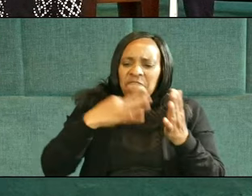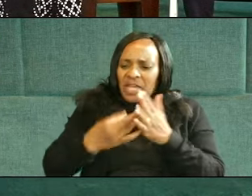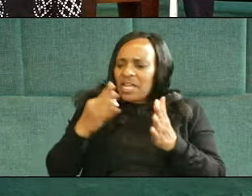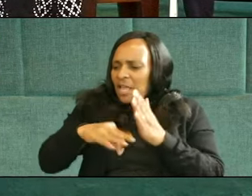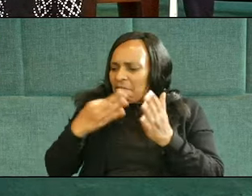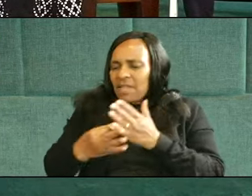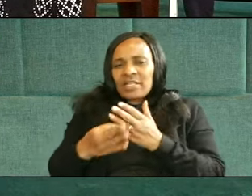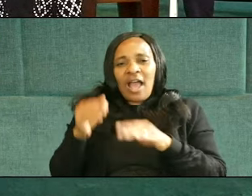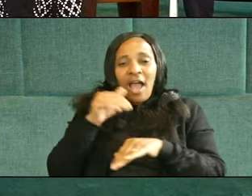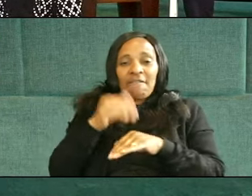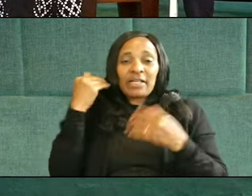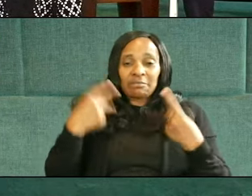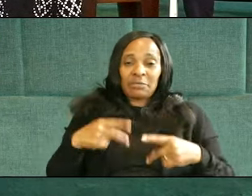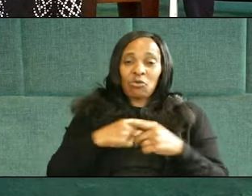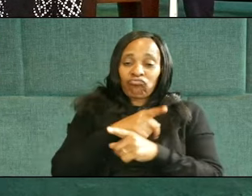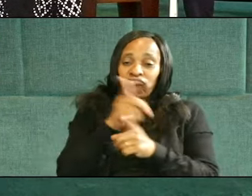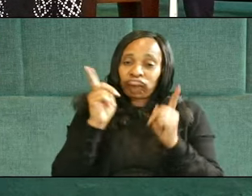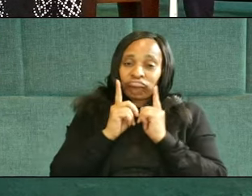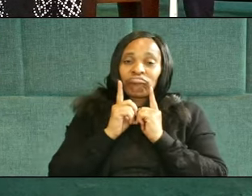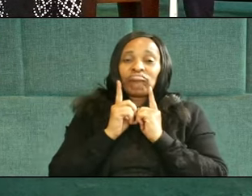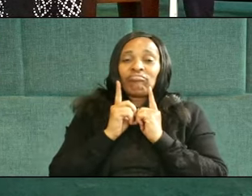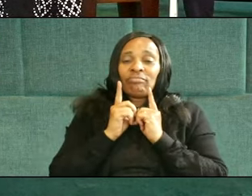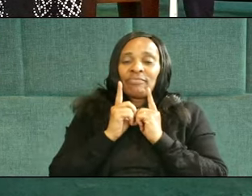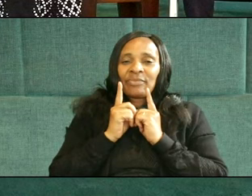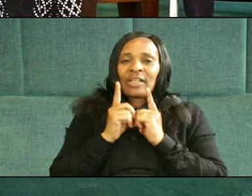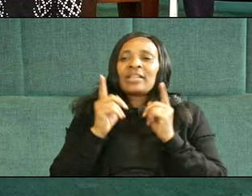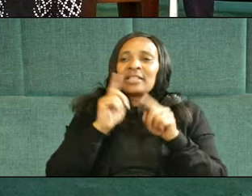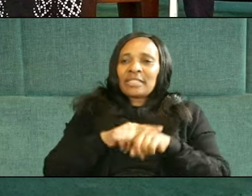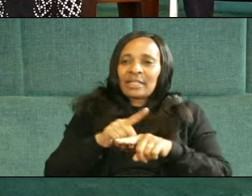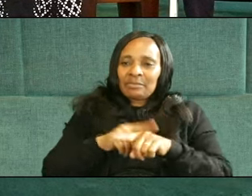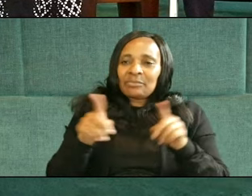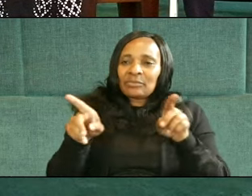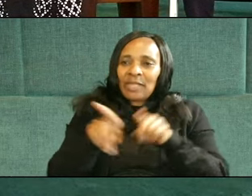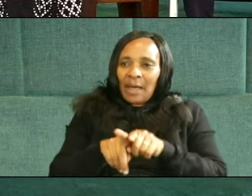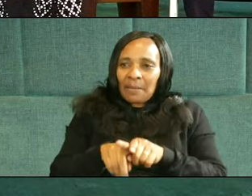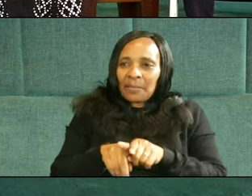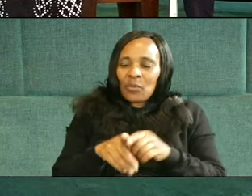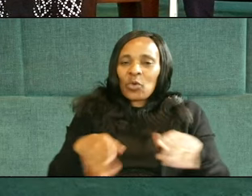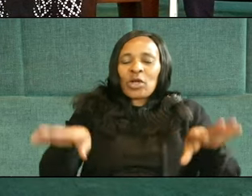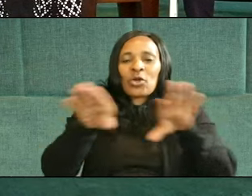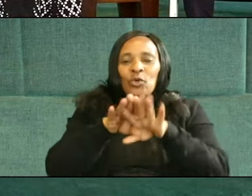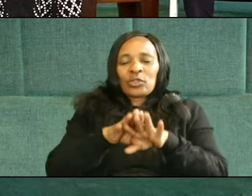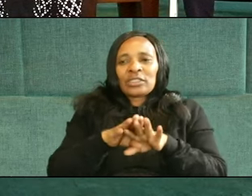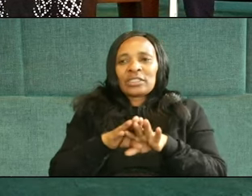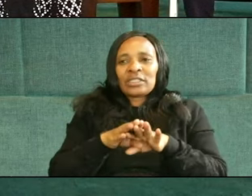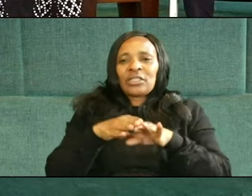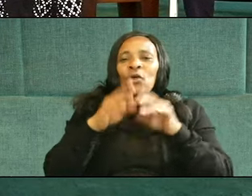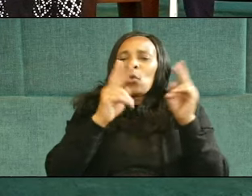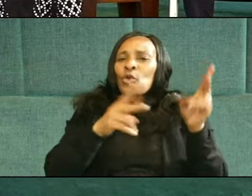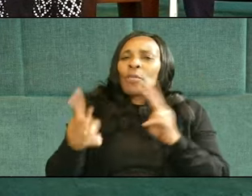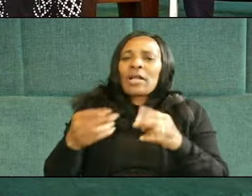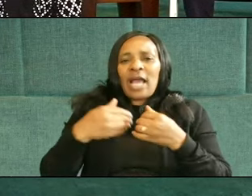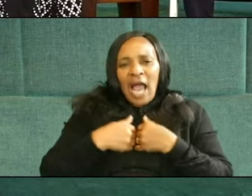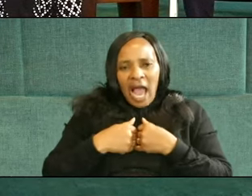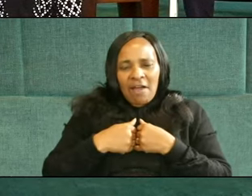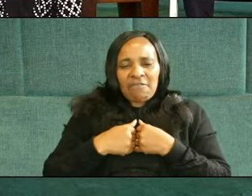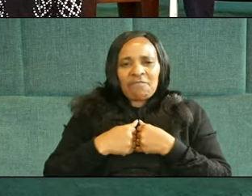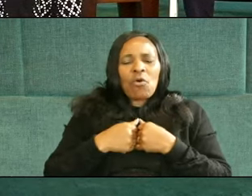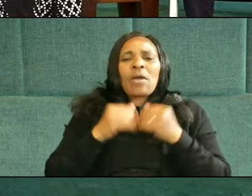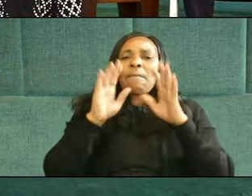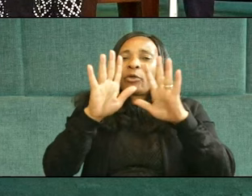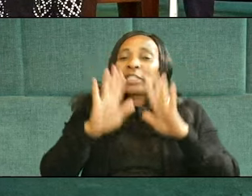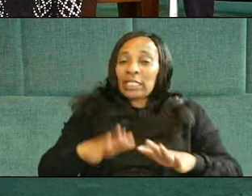affect the people as well? As we close, we usually have a fundamental belief in every